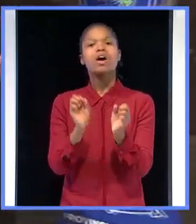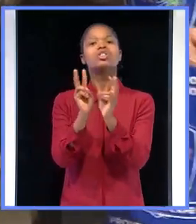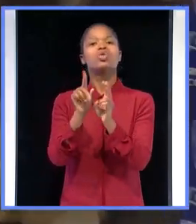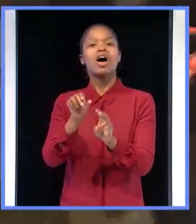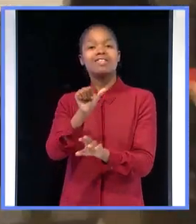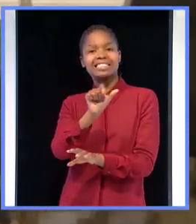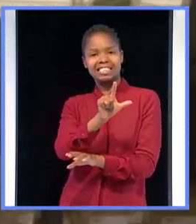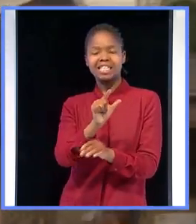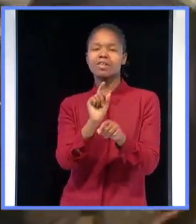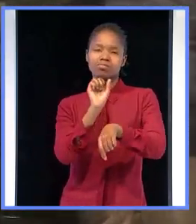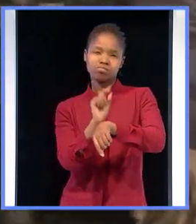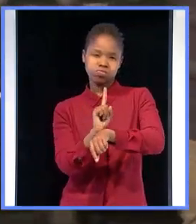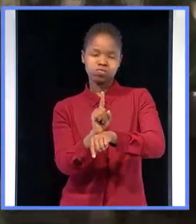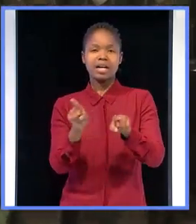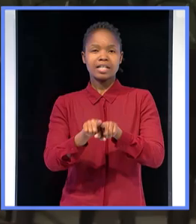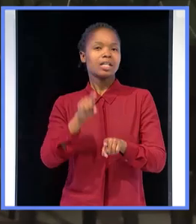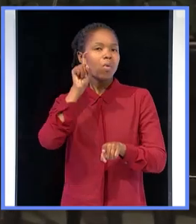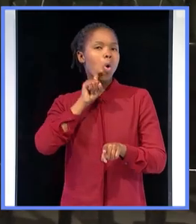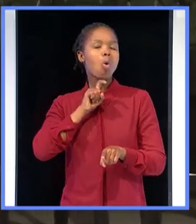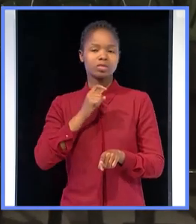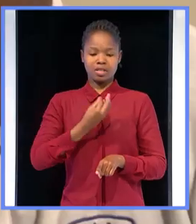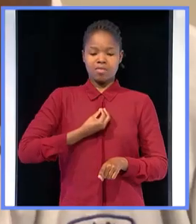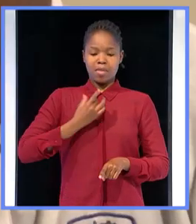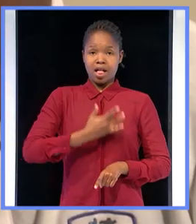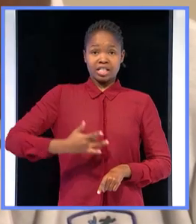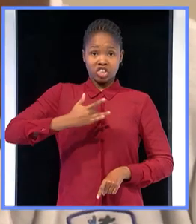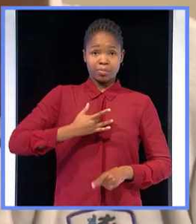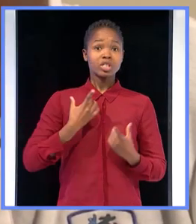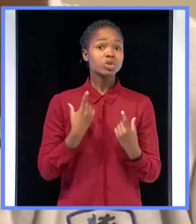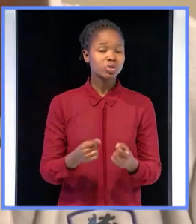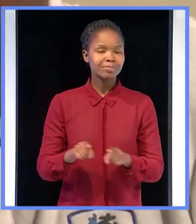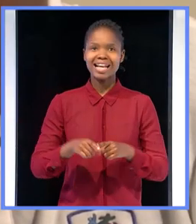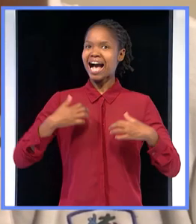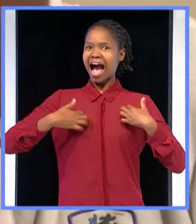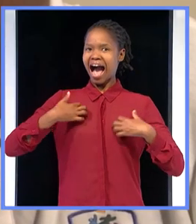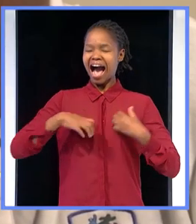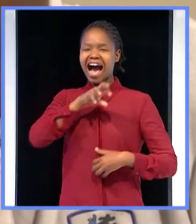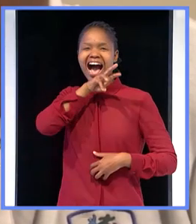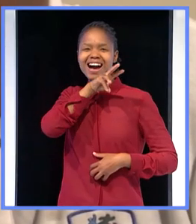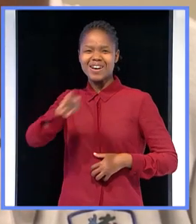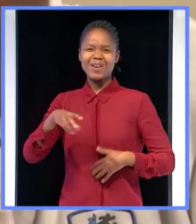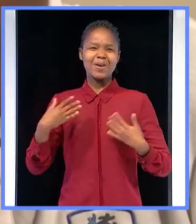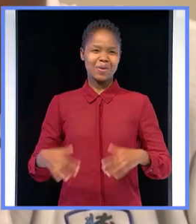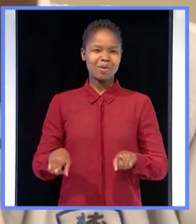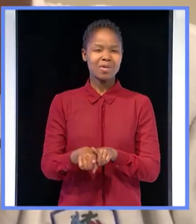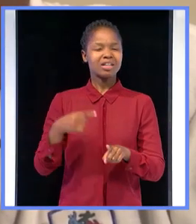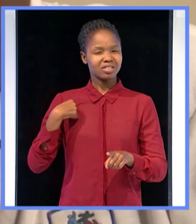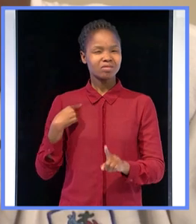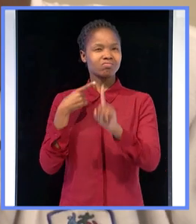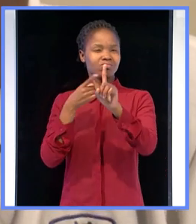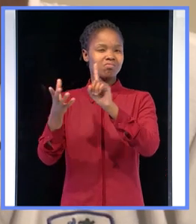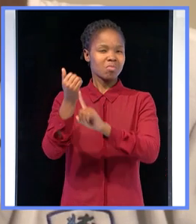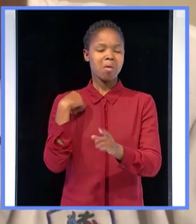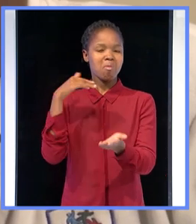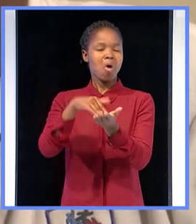12.76 en ek is baie opgewonde. Ek wil net myself gaan geniet daar en net soos my beste